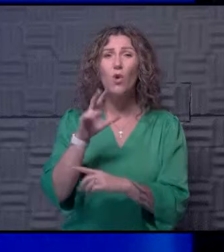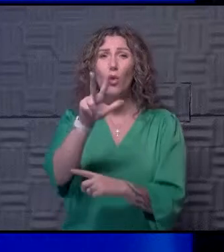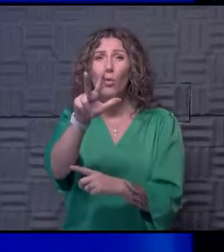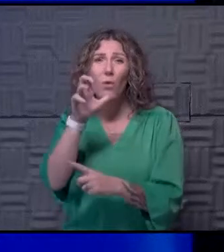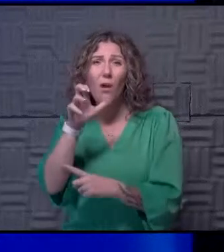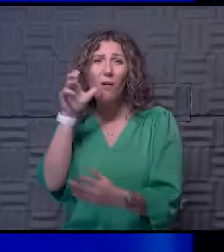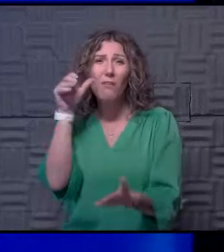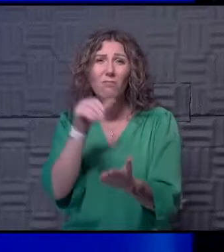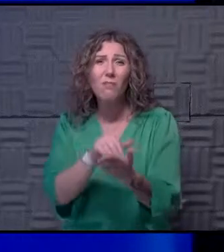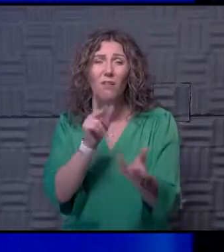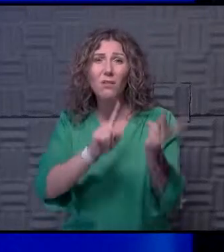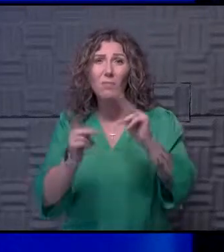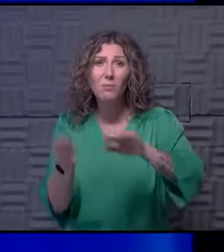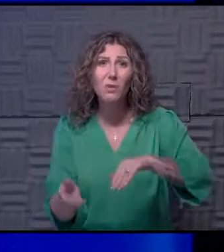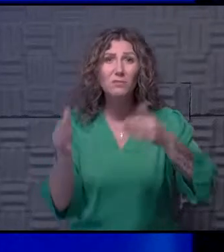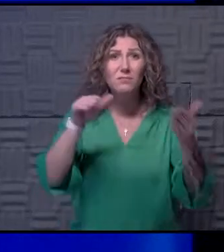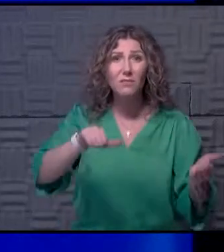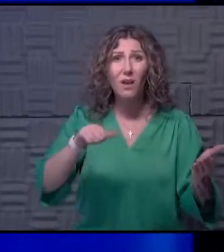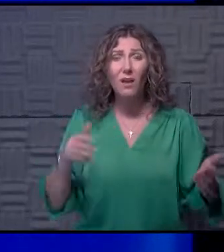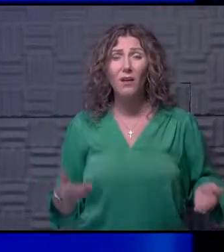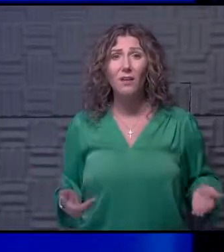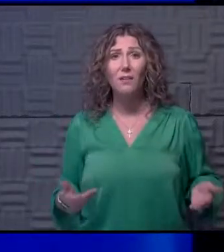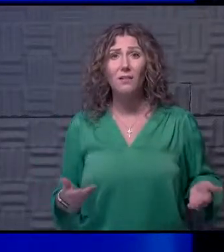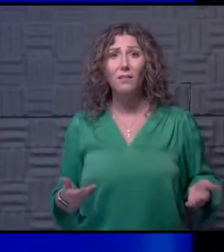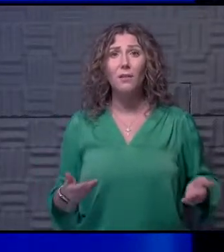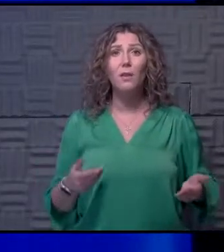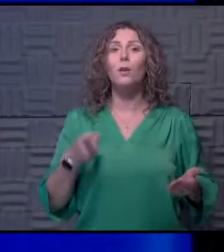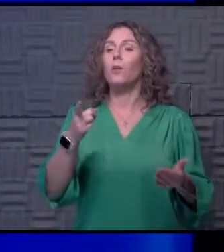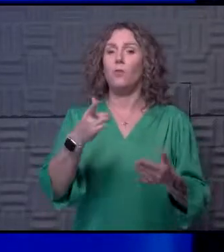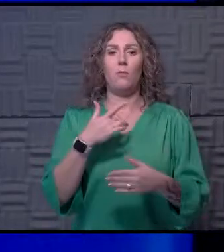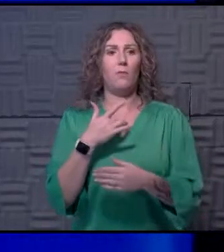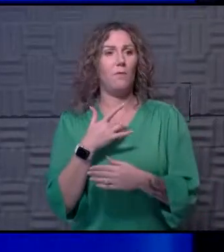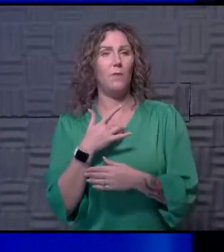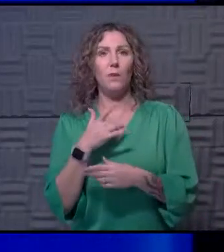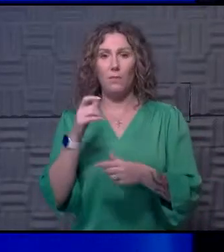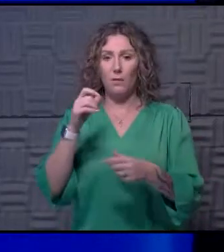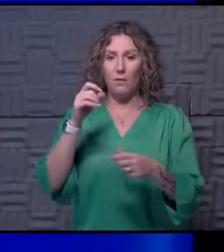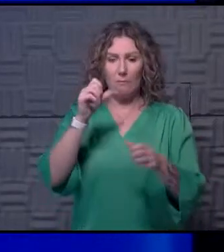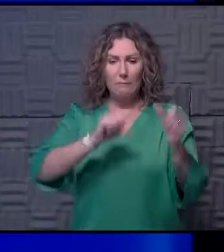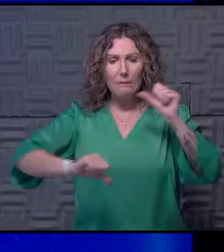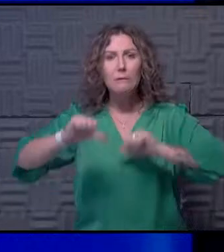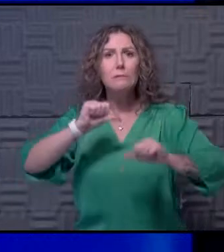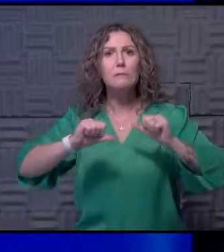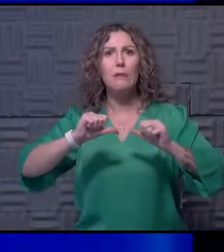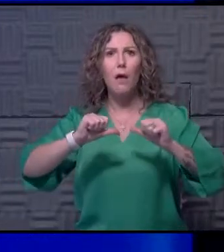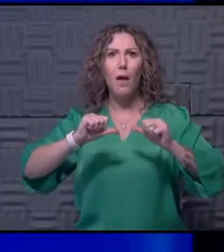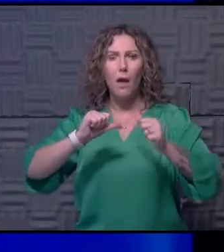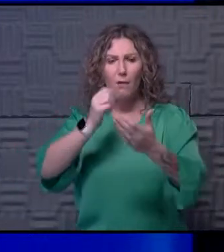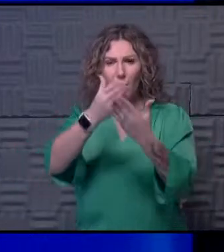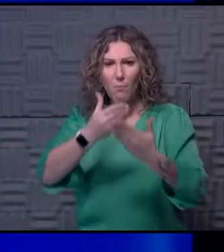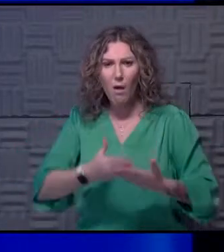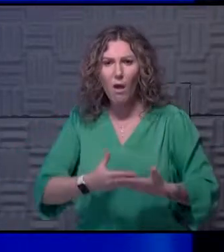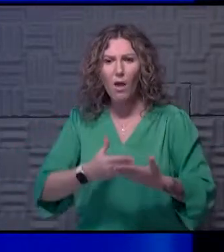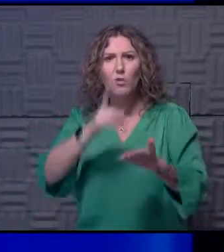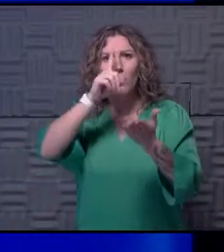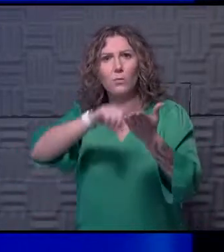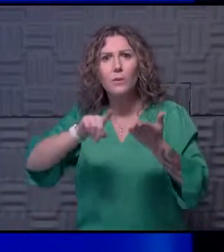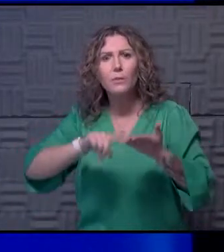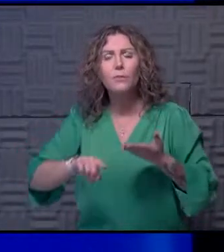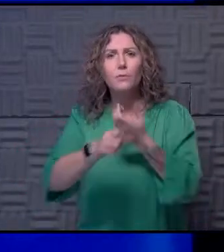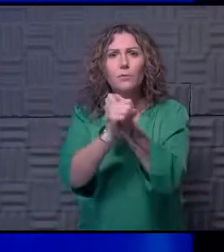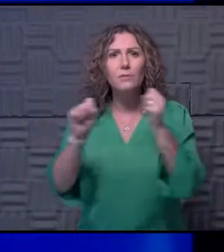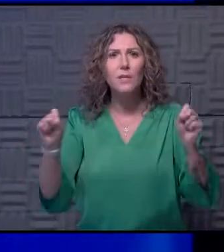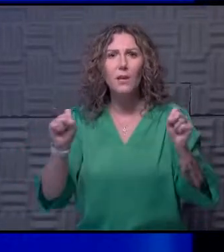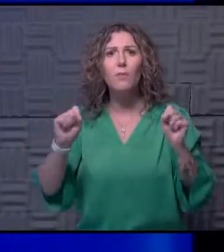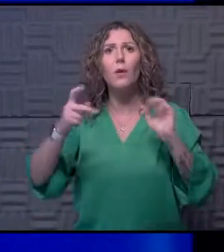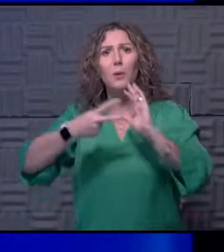people having died, you can feel, as long as the science is strong and the research is safe, that the